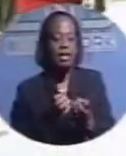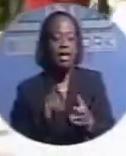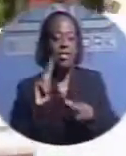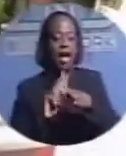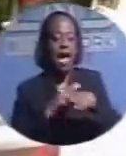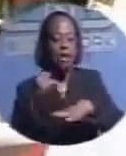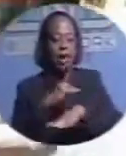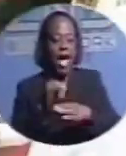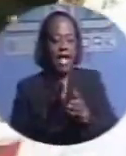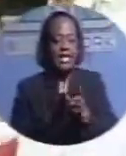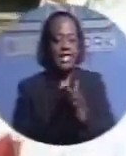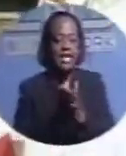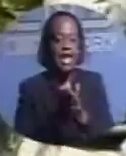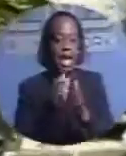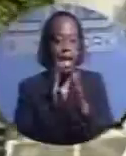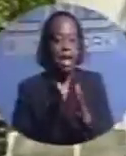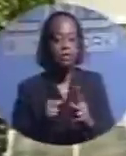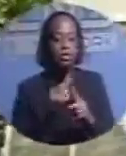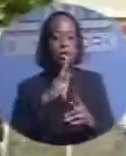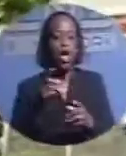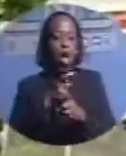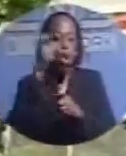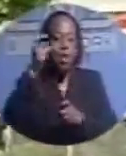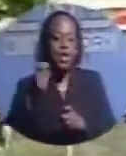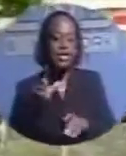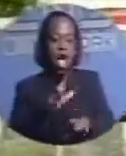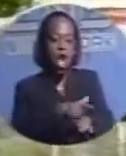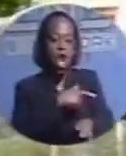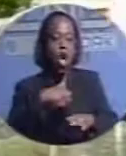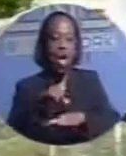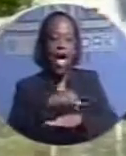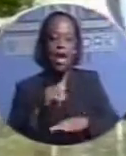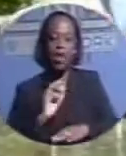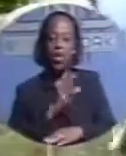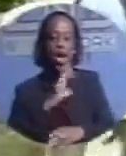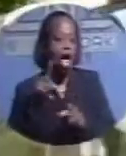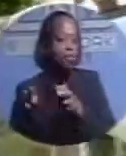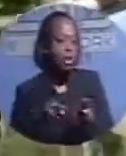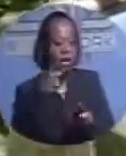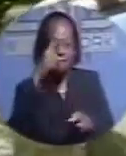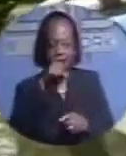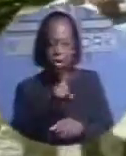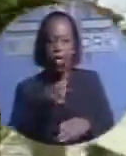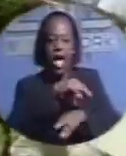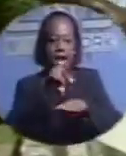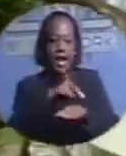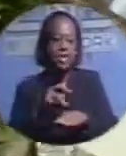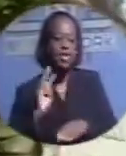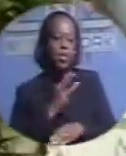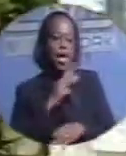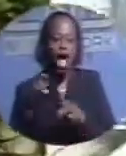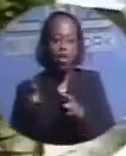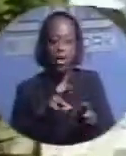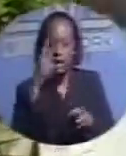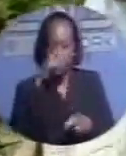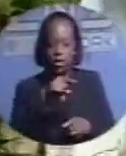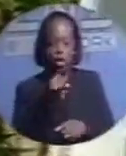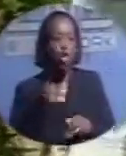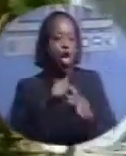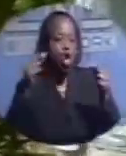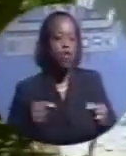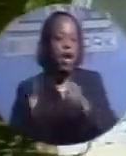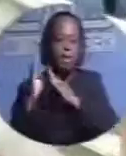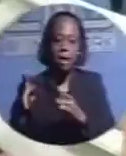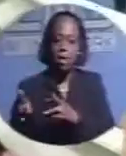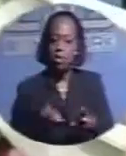win everything, take everything. Long Island, we're ready for you. That's right. Nassau, we're ready for you. Grand Bahama, we're